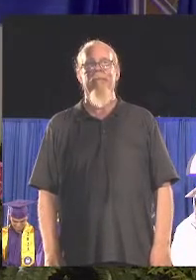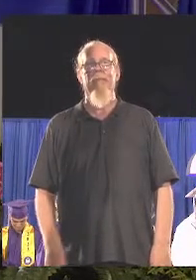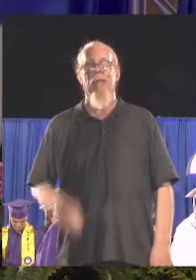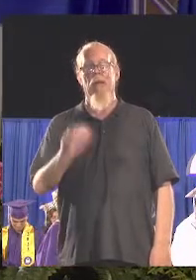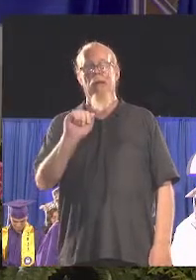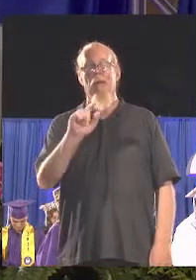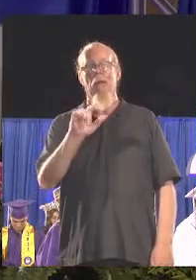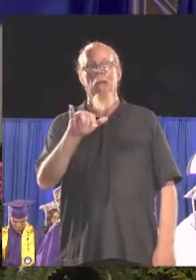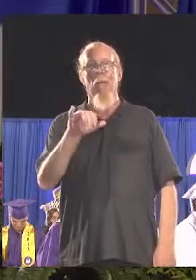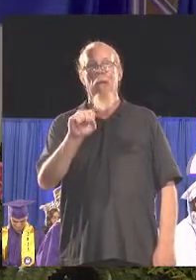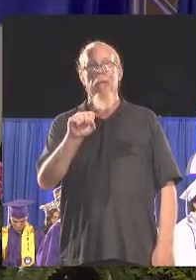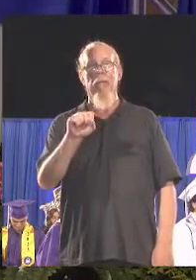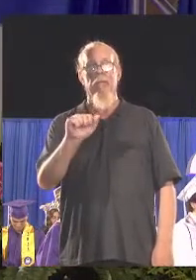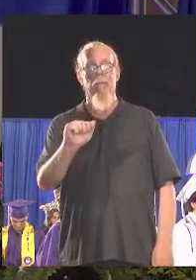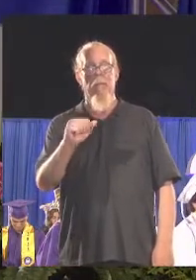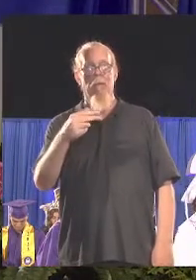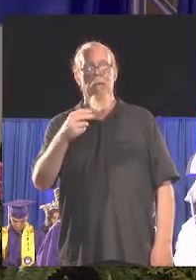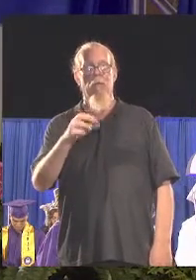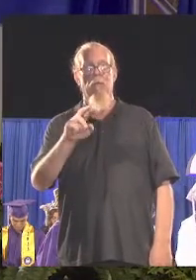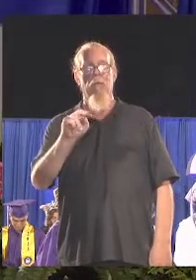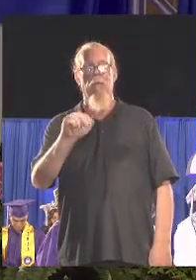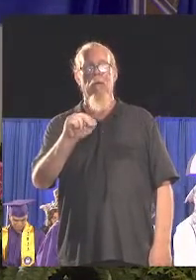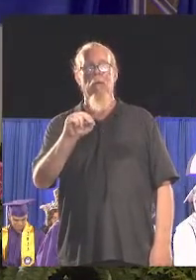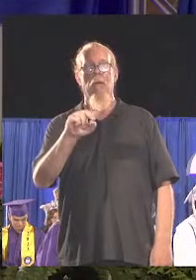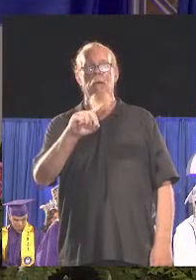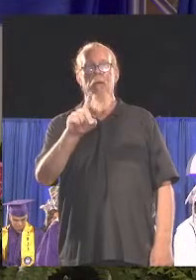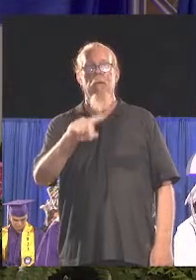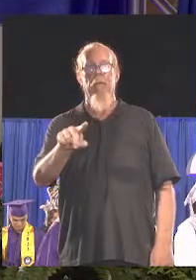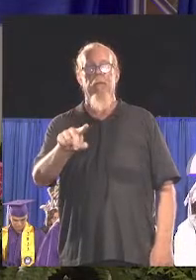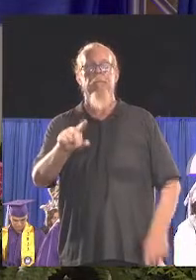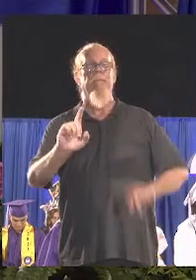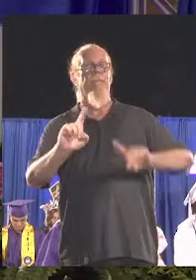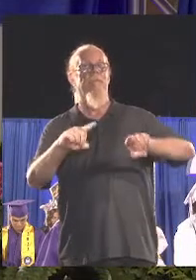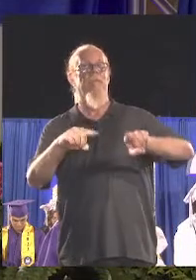Alyssa M. Hernandez, St. Philip's College.